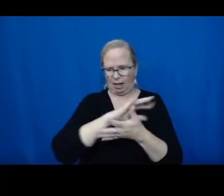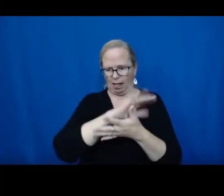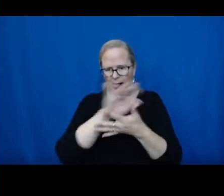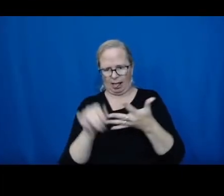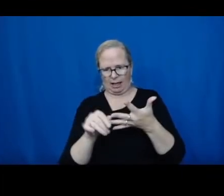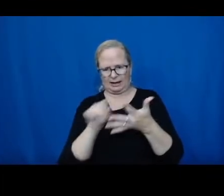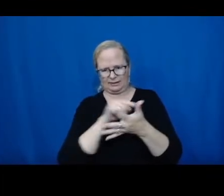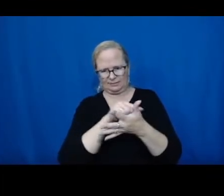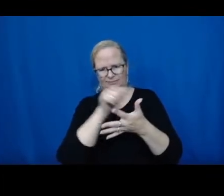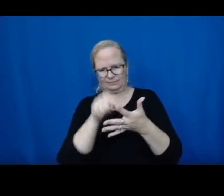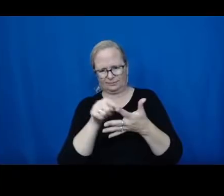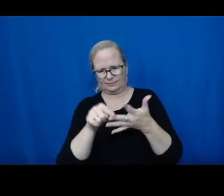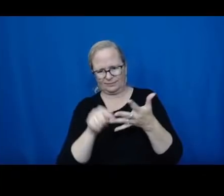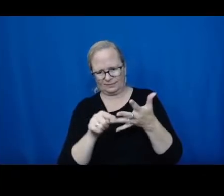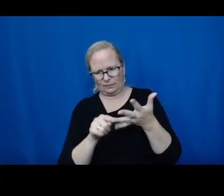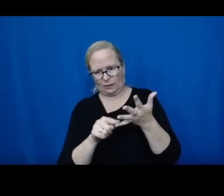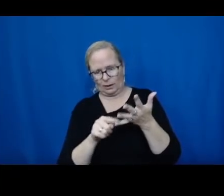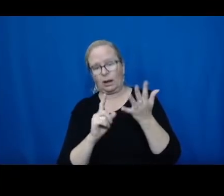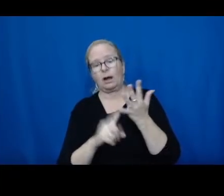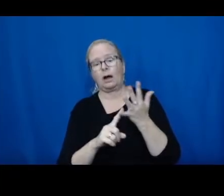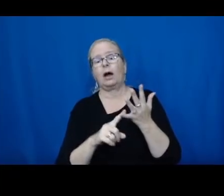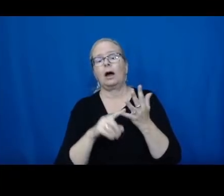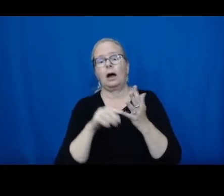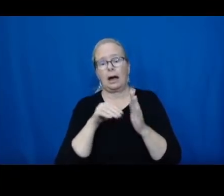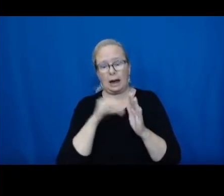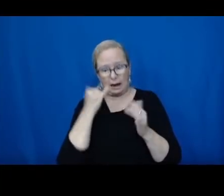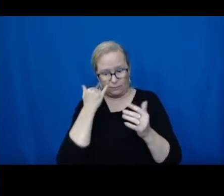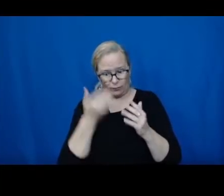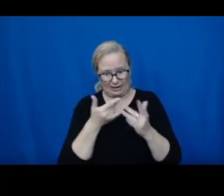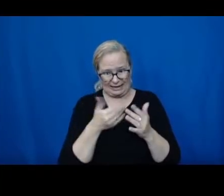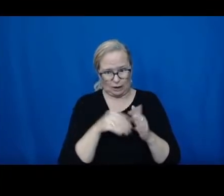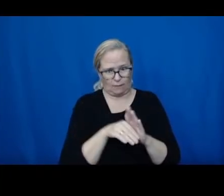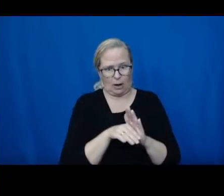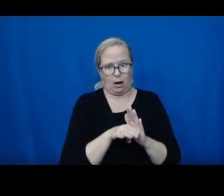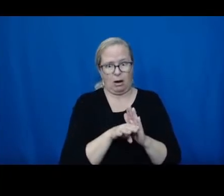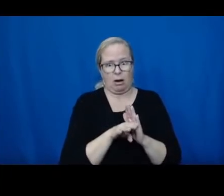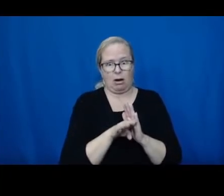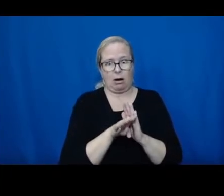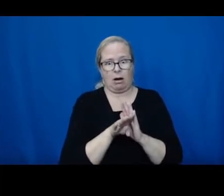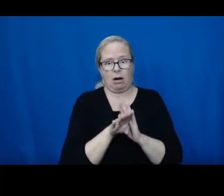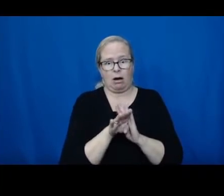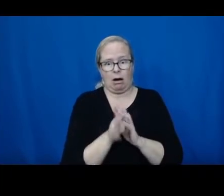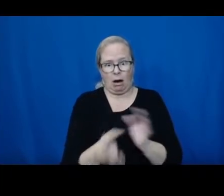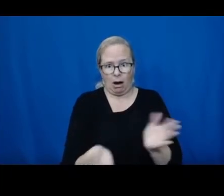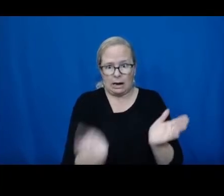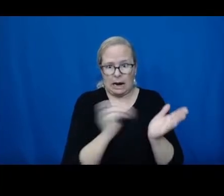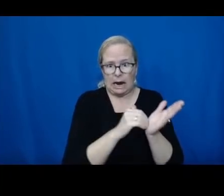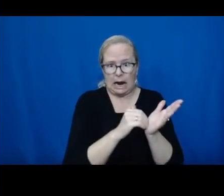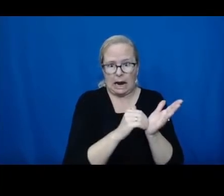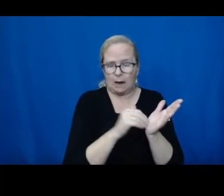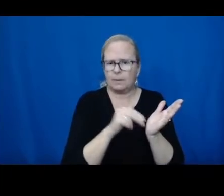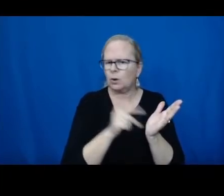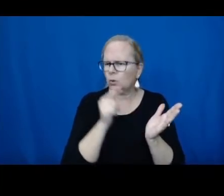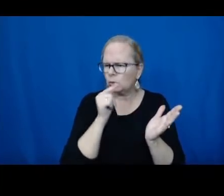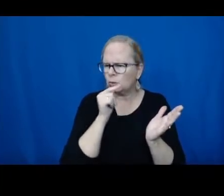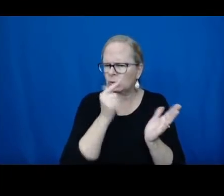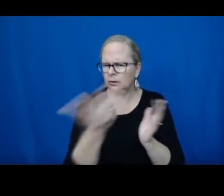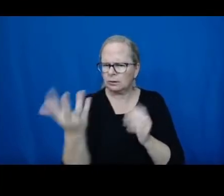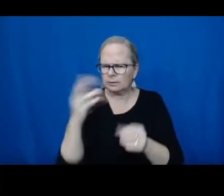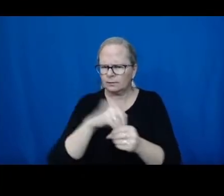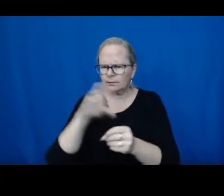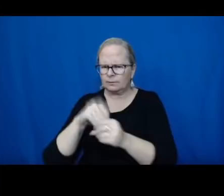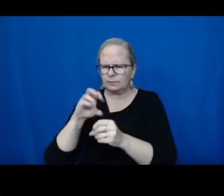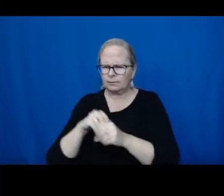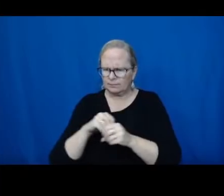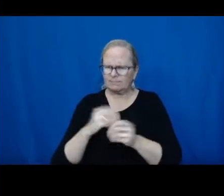go online goes online, and to stamp it out as quickly as possible. So also this quick action would